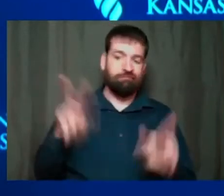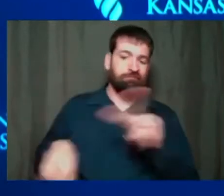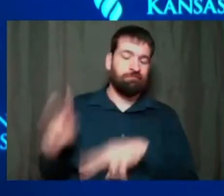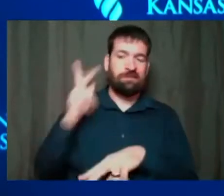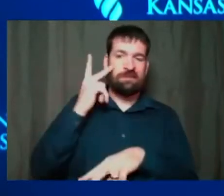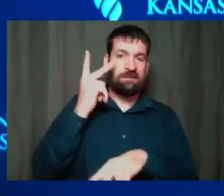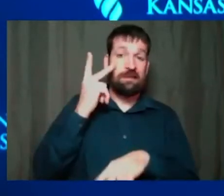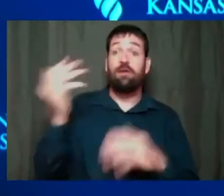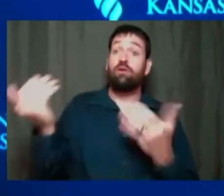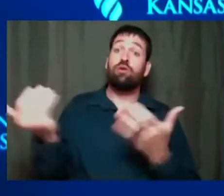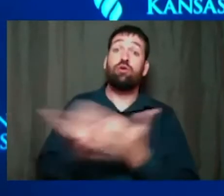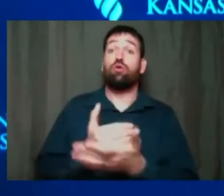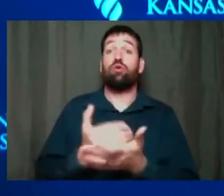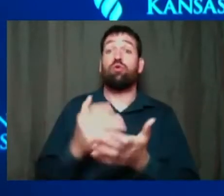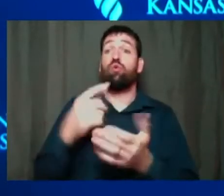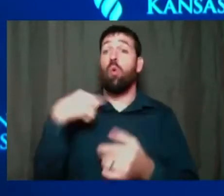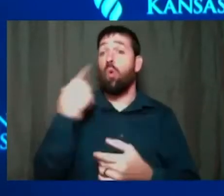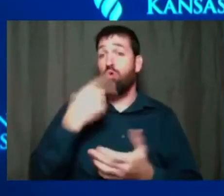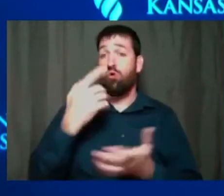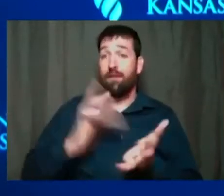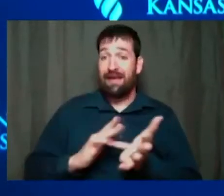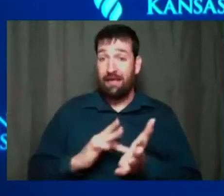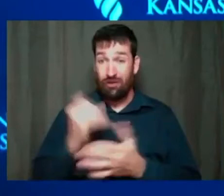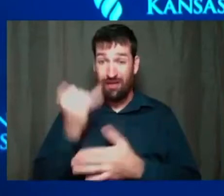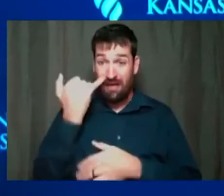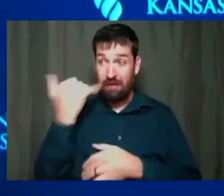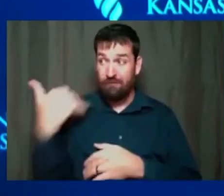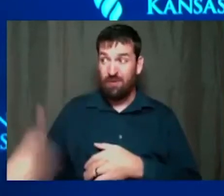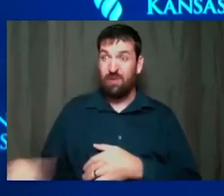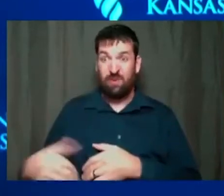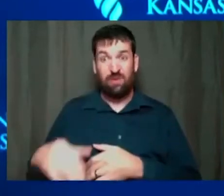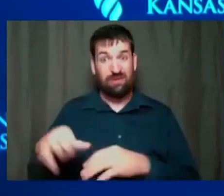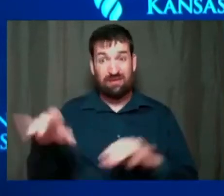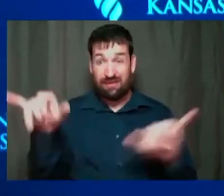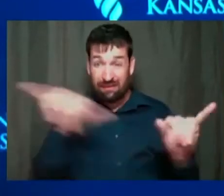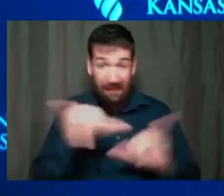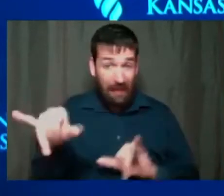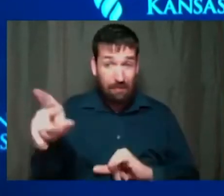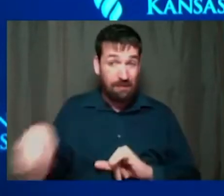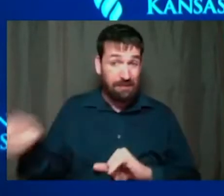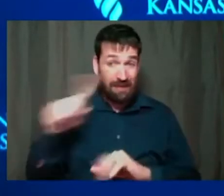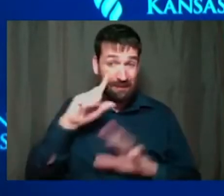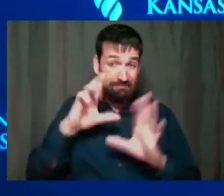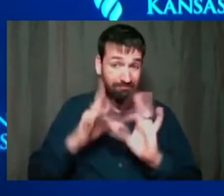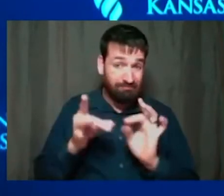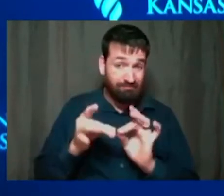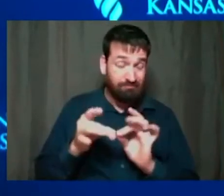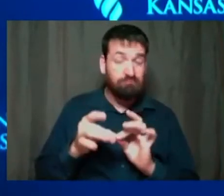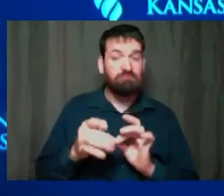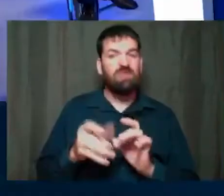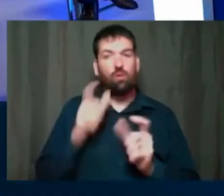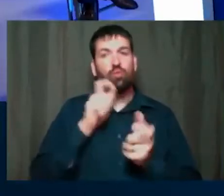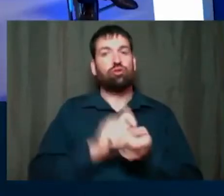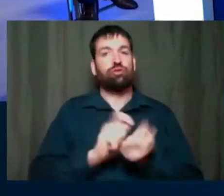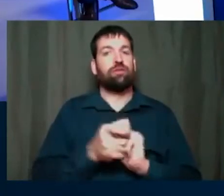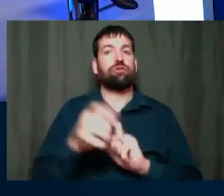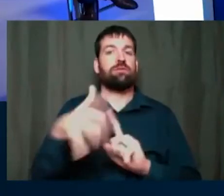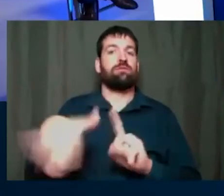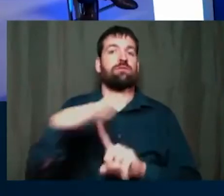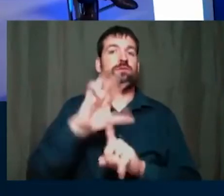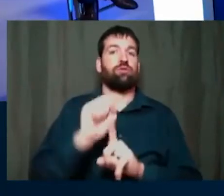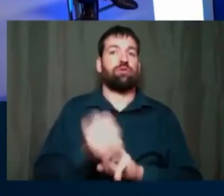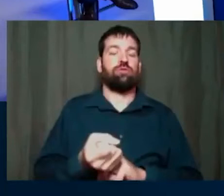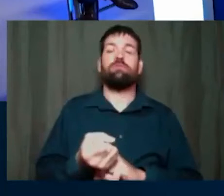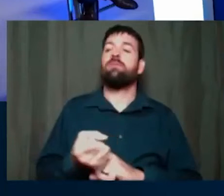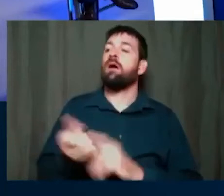medications, if they're as good as they're saying they are, that's going to change the calculus even further. Okay, on that, I'm going to ask, I've